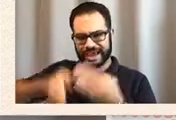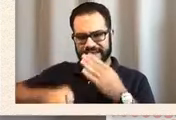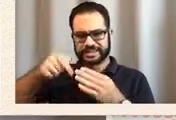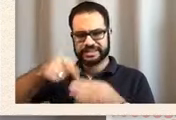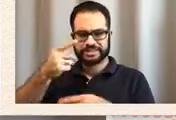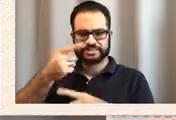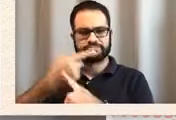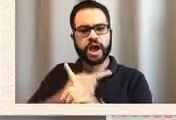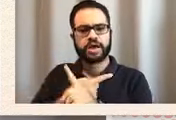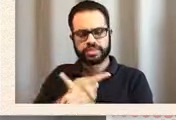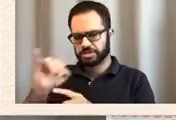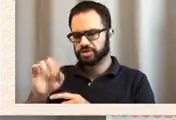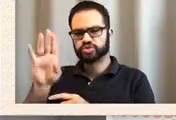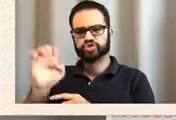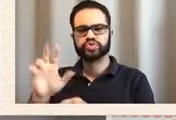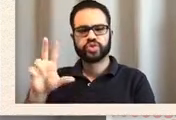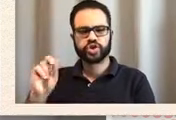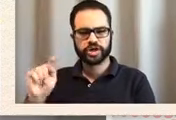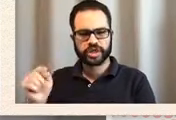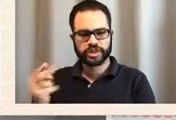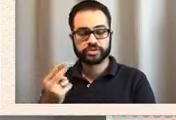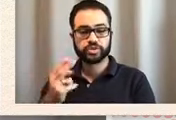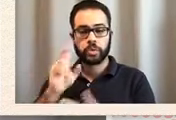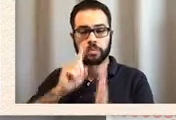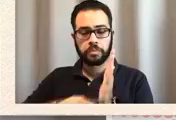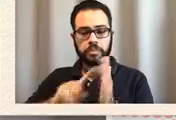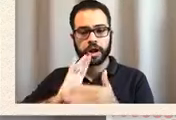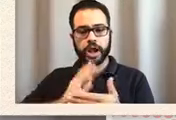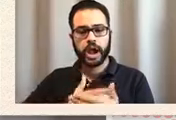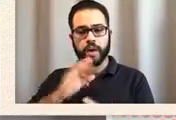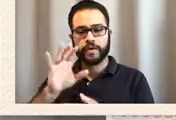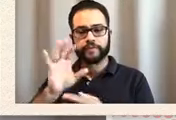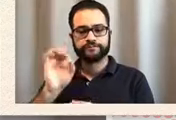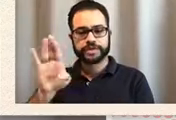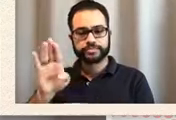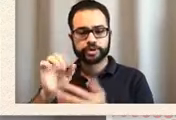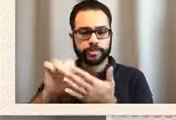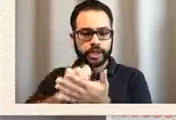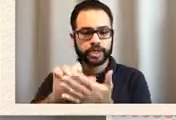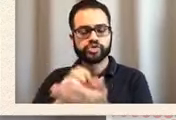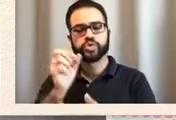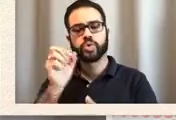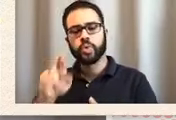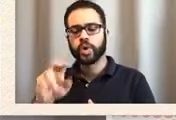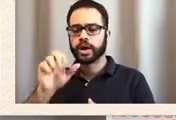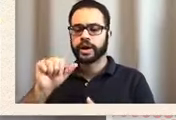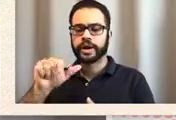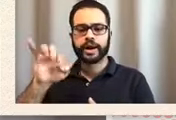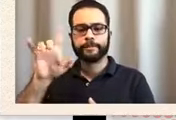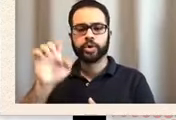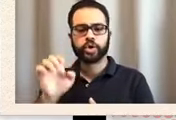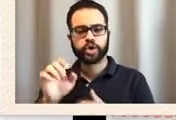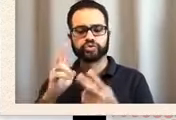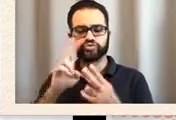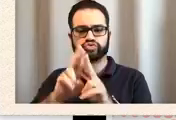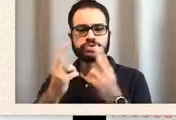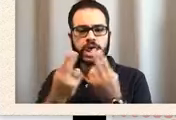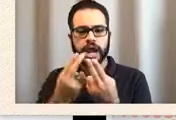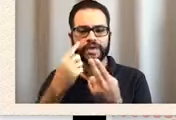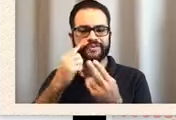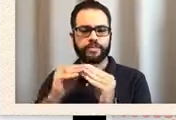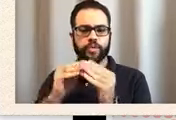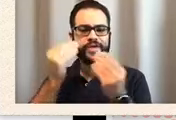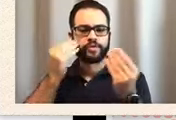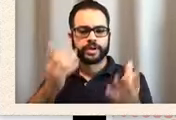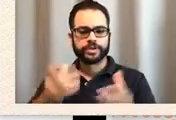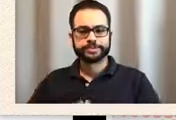30th. So check out our Facebook page or ableunited.com for more information. So what are we going to cover